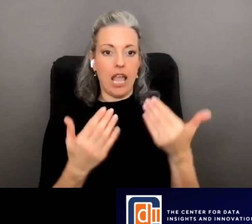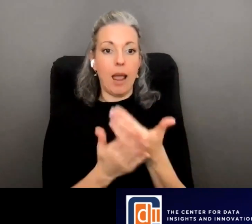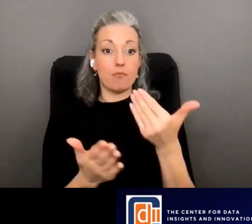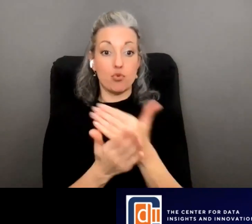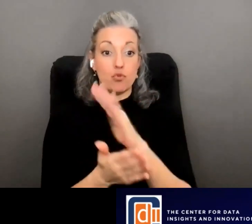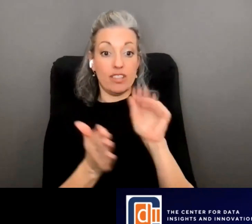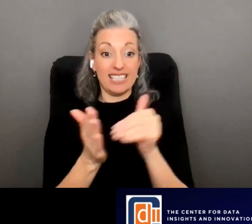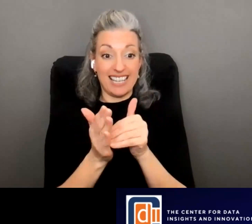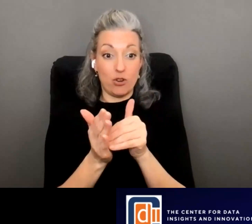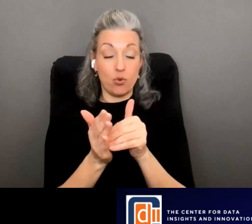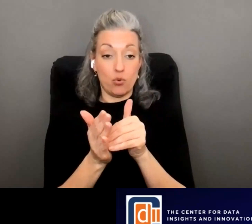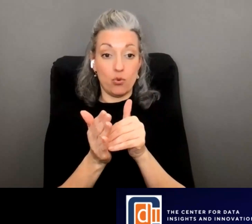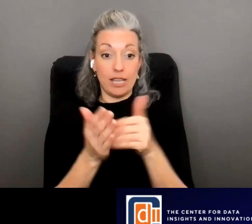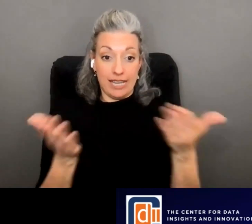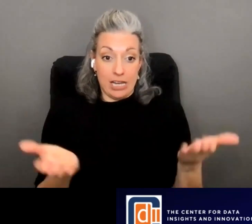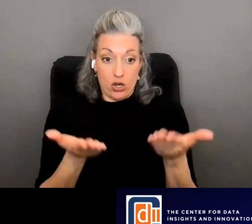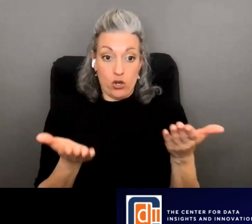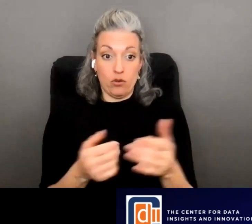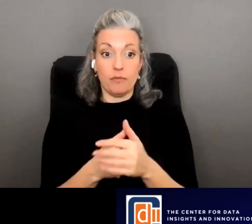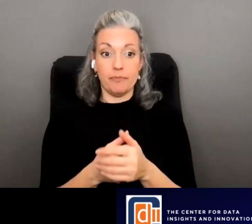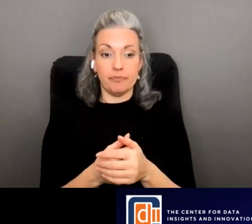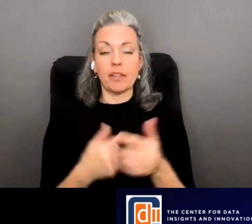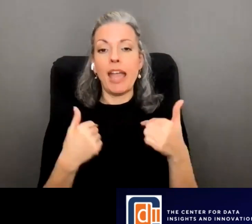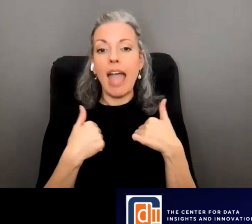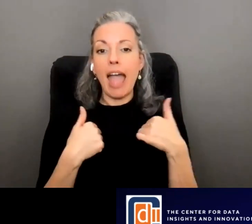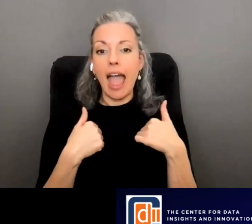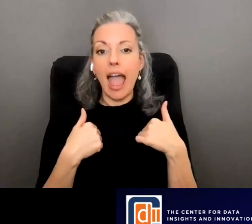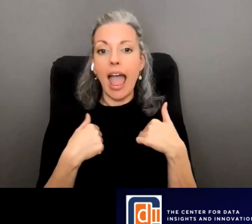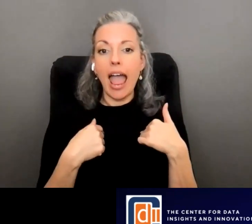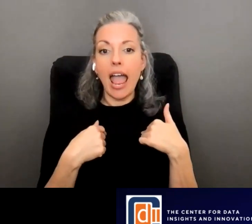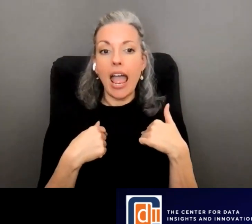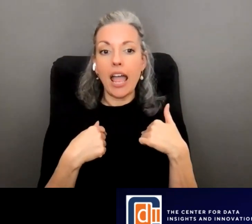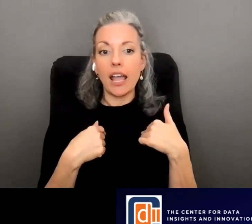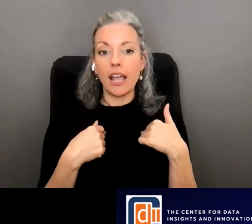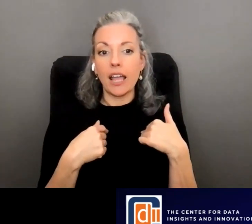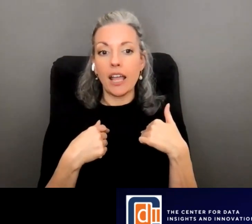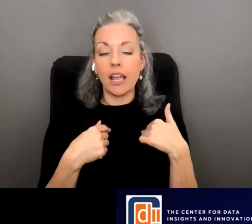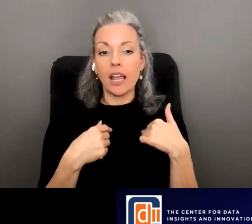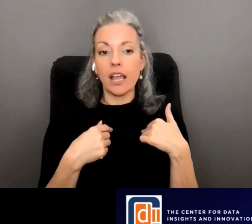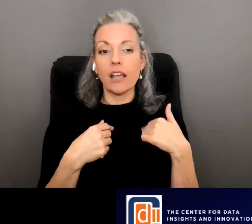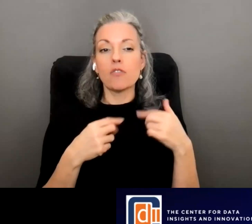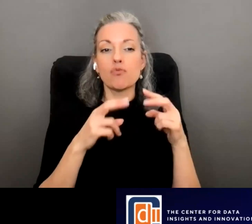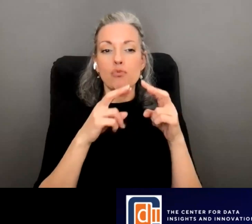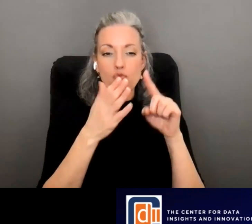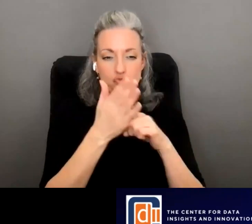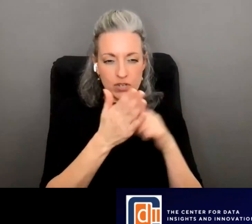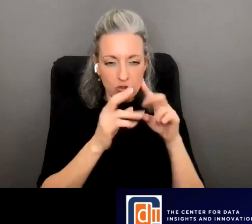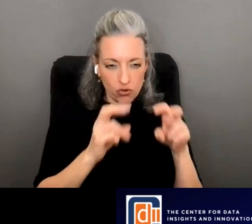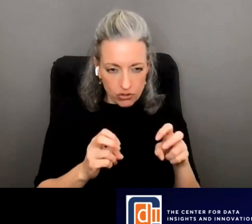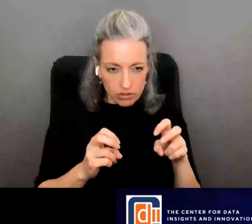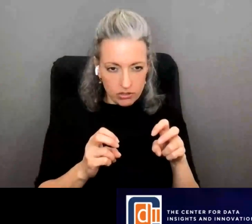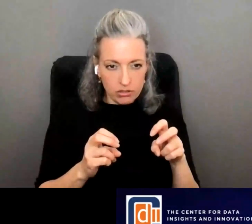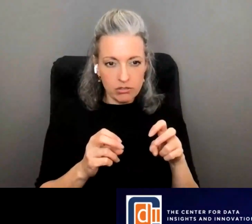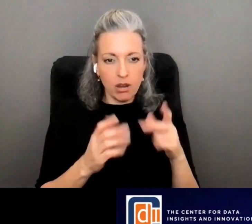Data Insights and Innovation. I am by training an applied researcher and program evaluator. I have about